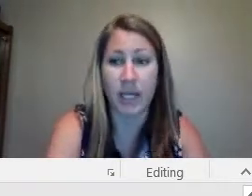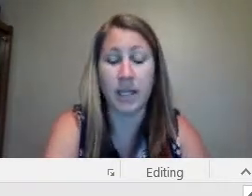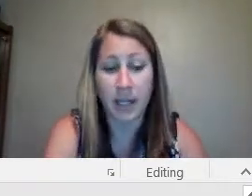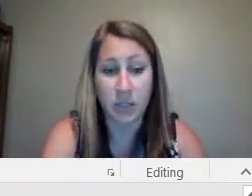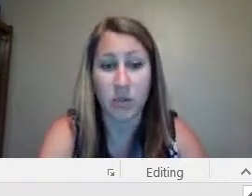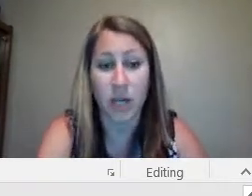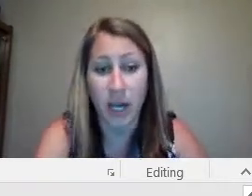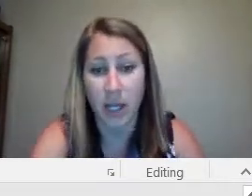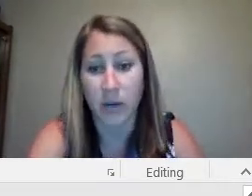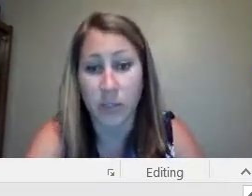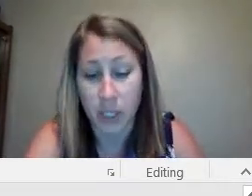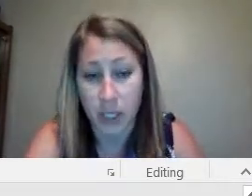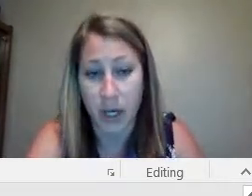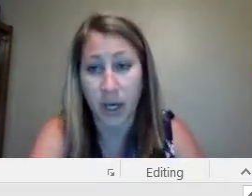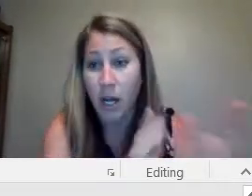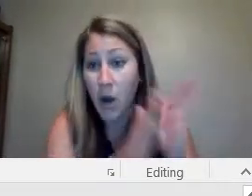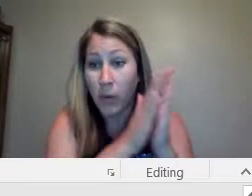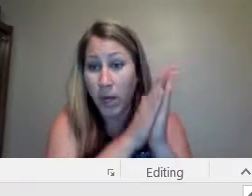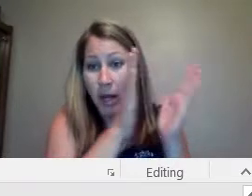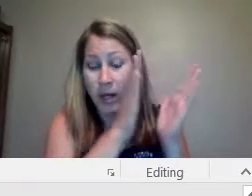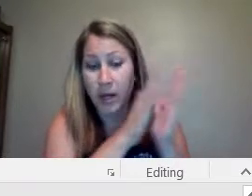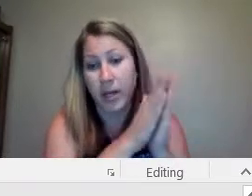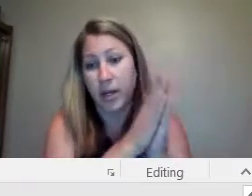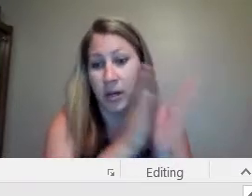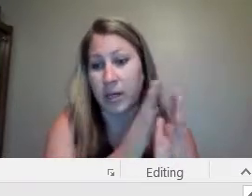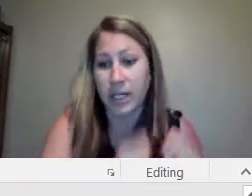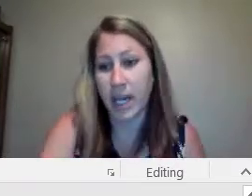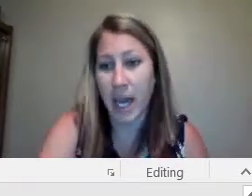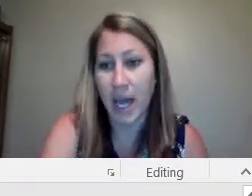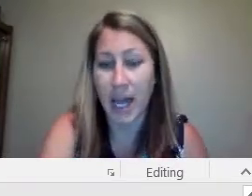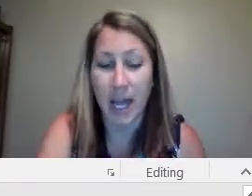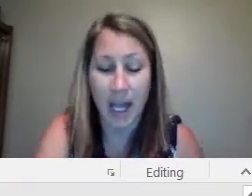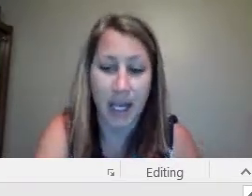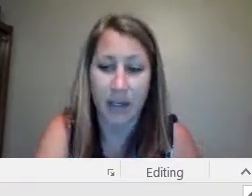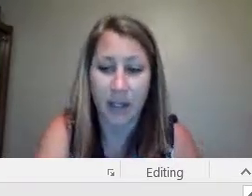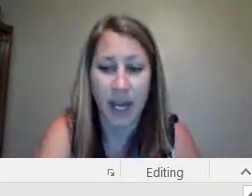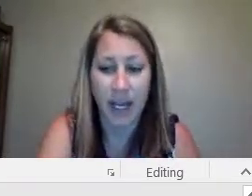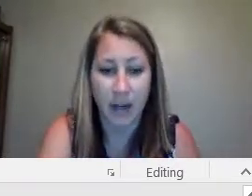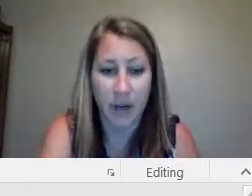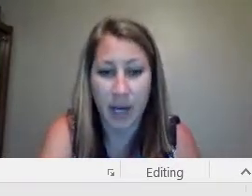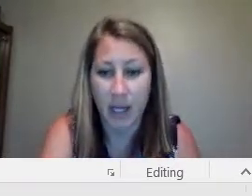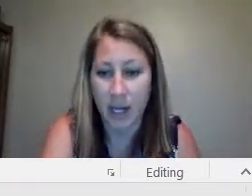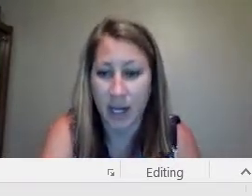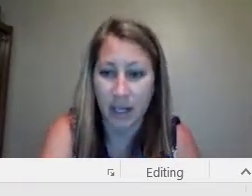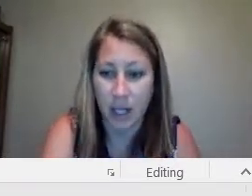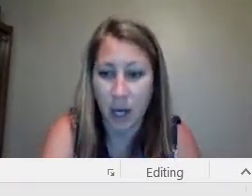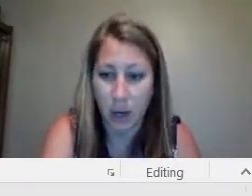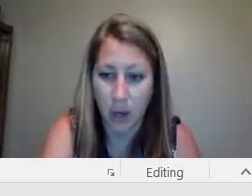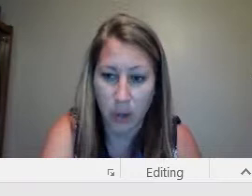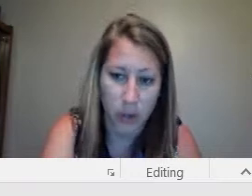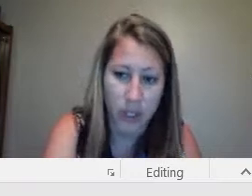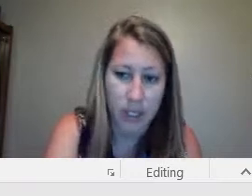day. Let's do the hello cheer. Woo! Yay! Yay, Arabella,